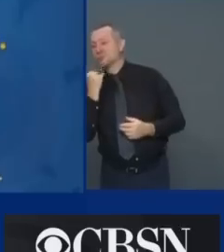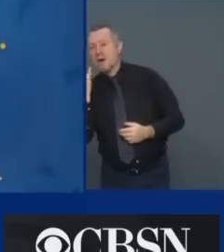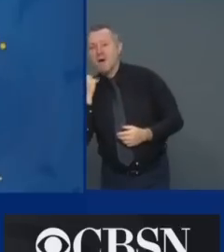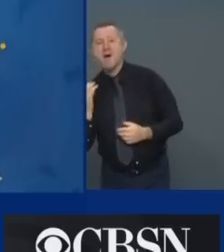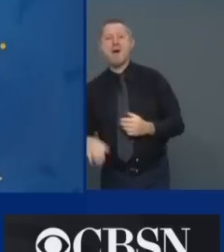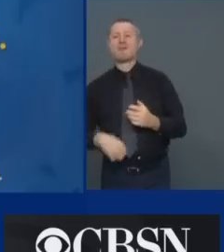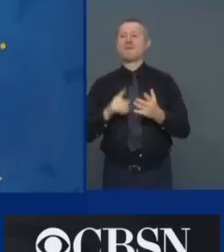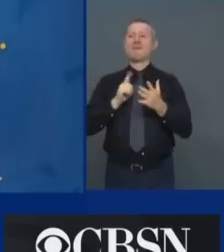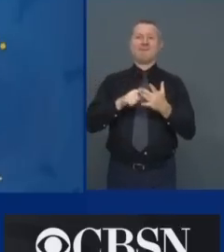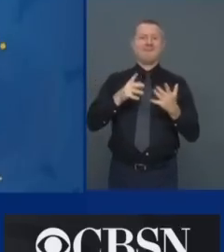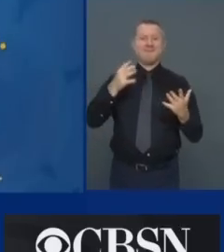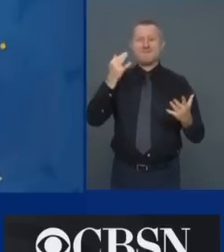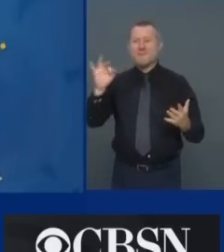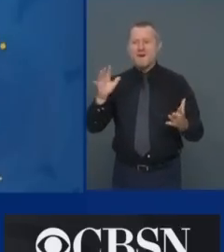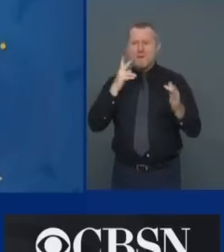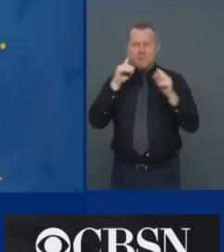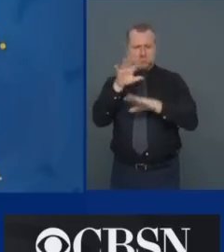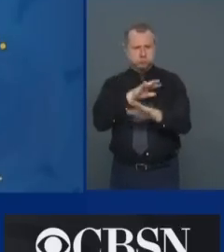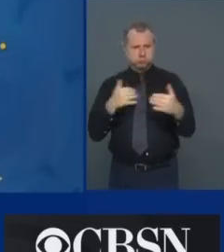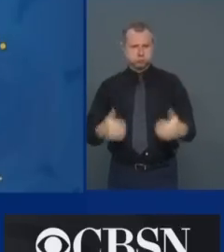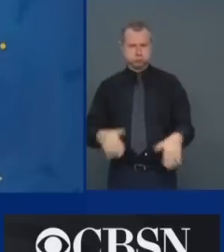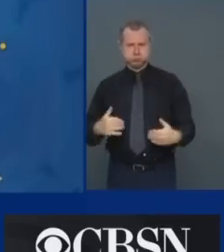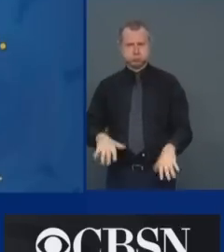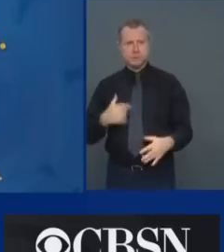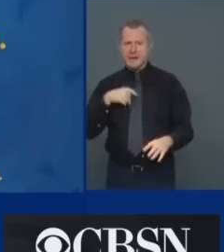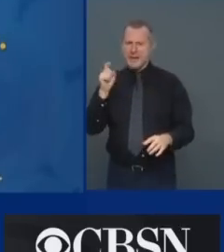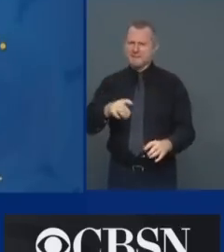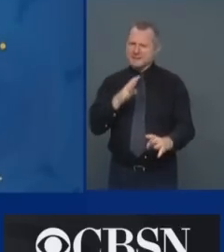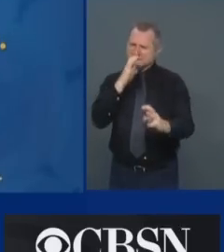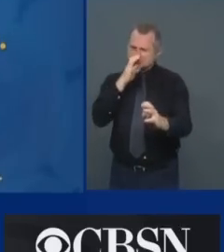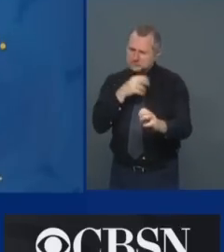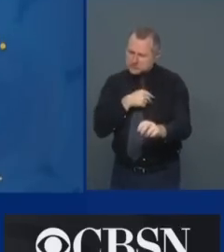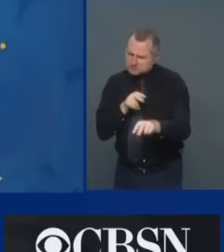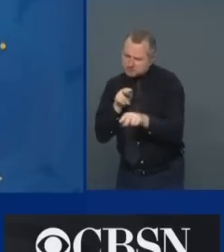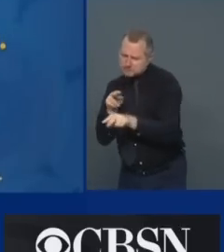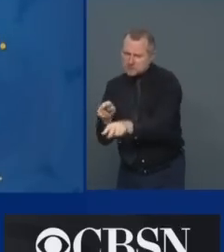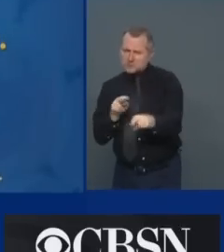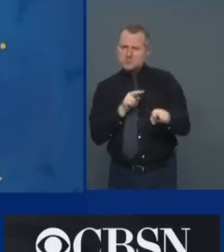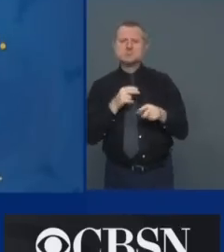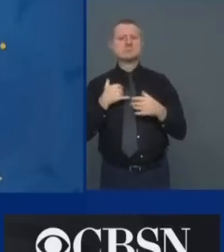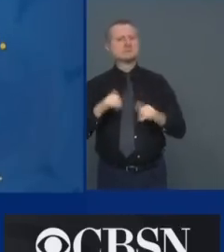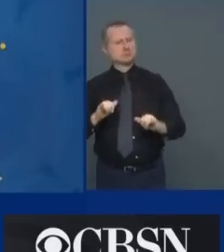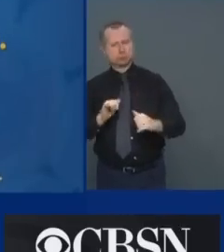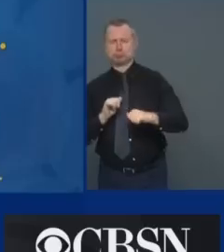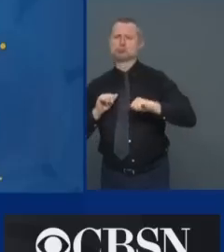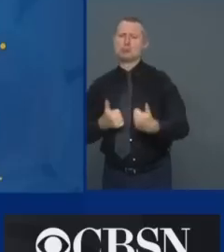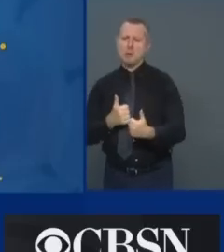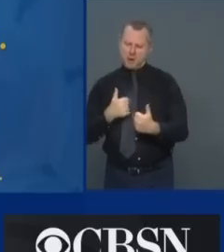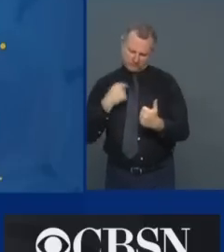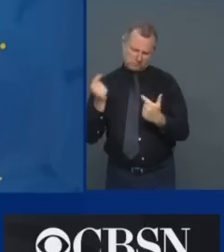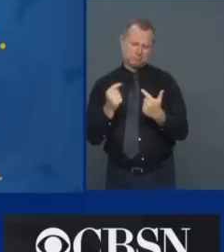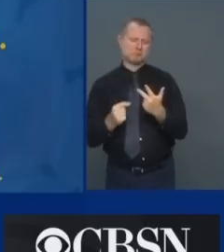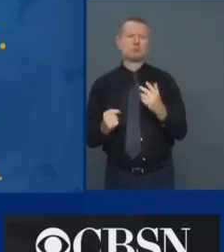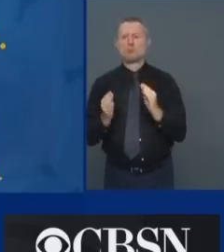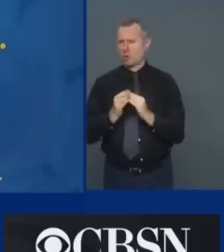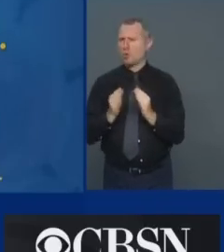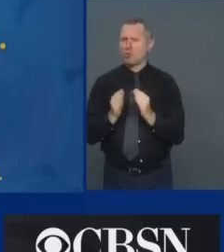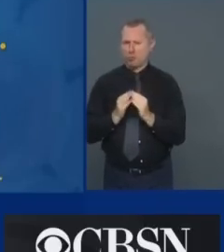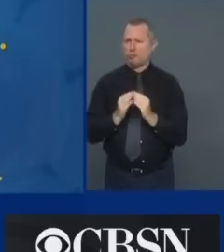there are still challenges ahead. And we won't be out of this until we are all out of this. There's just